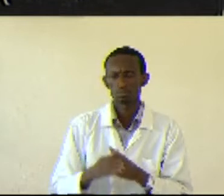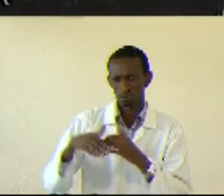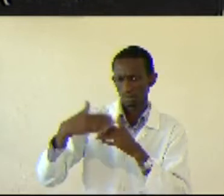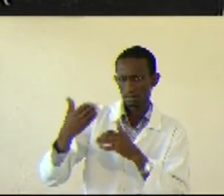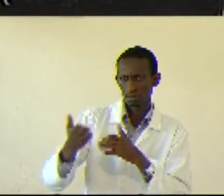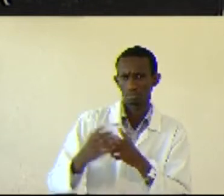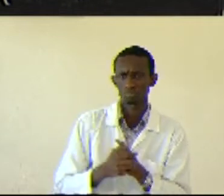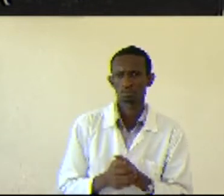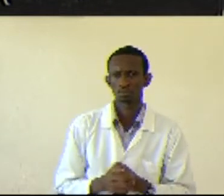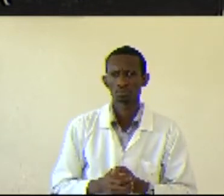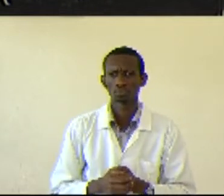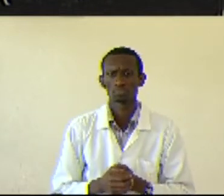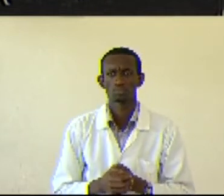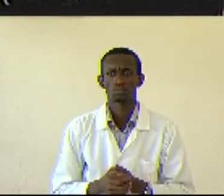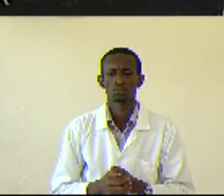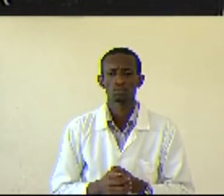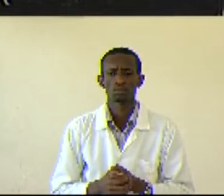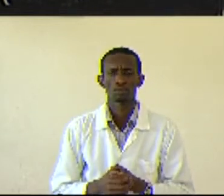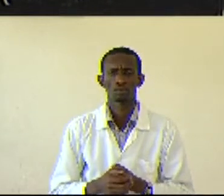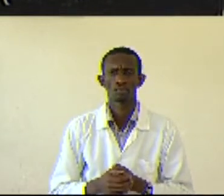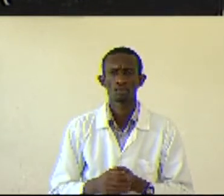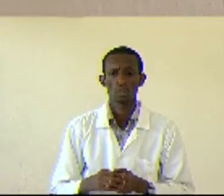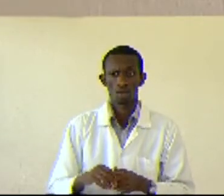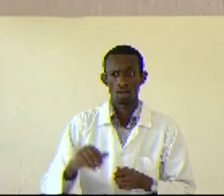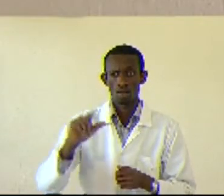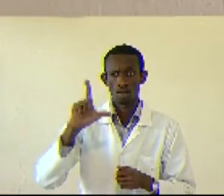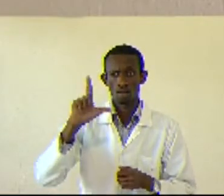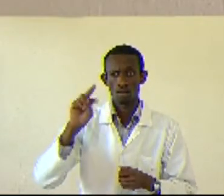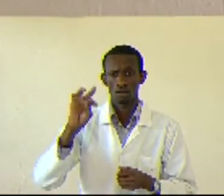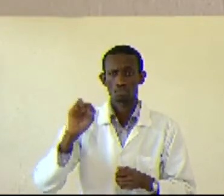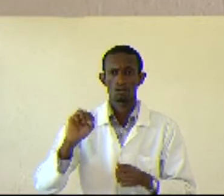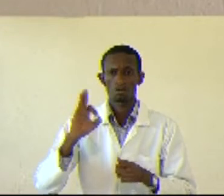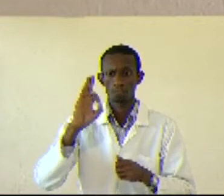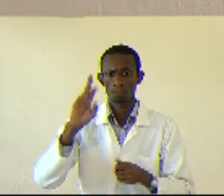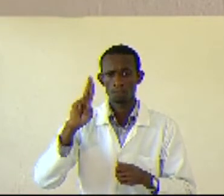derivative of ln function.